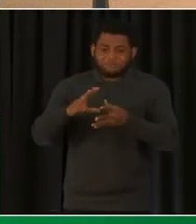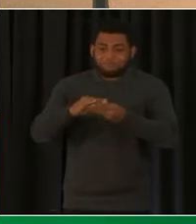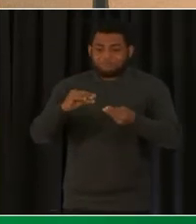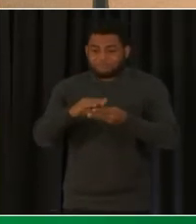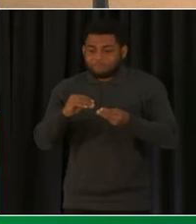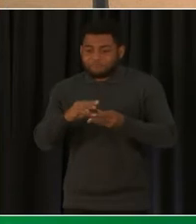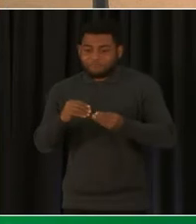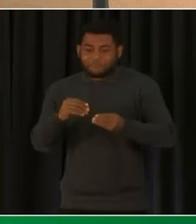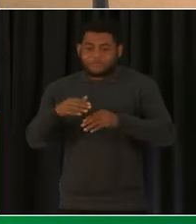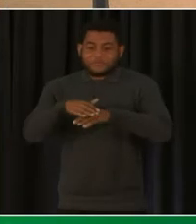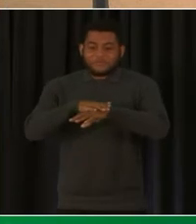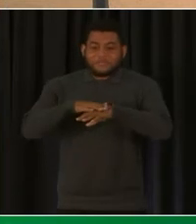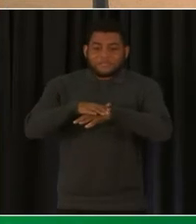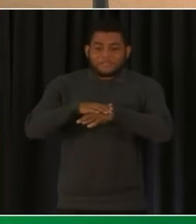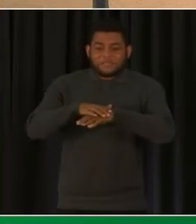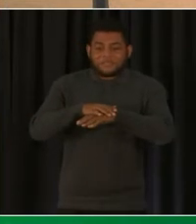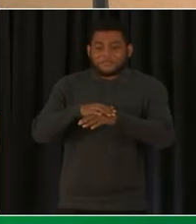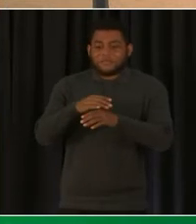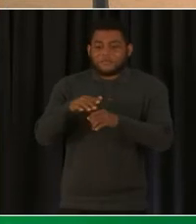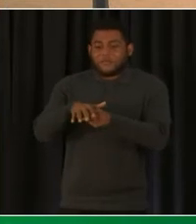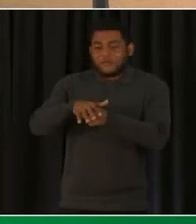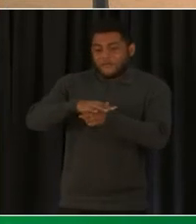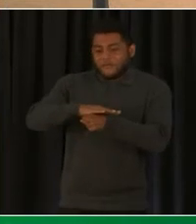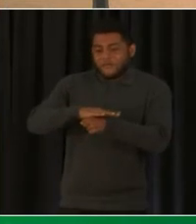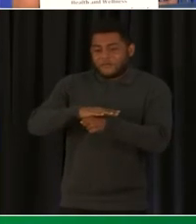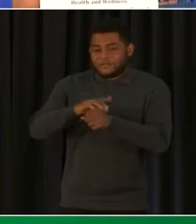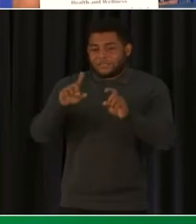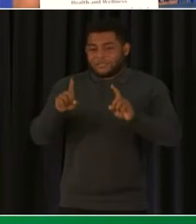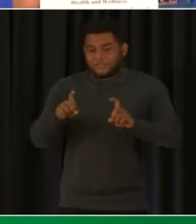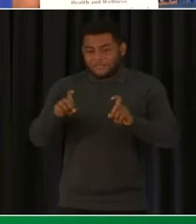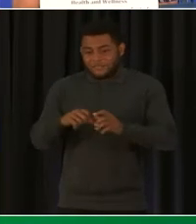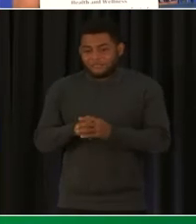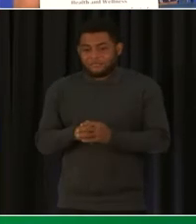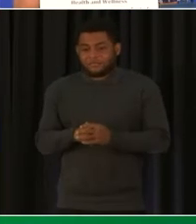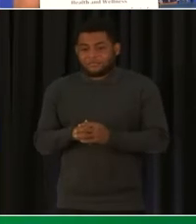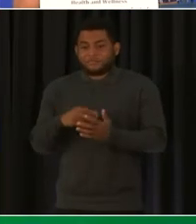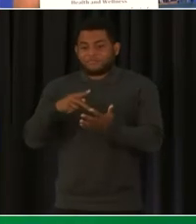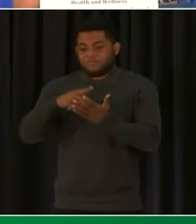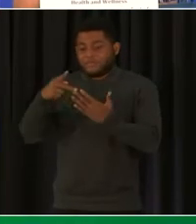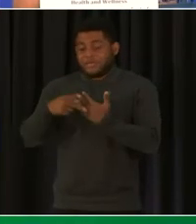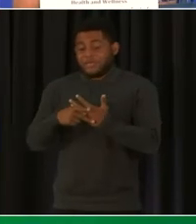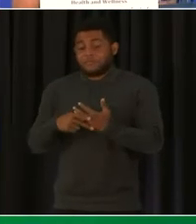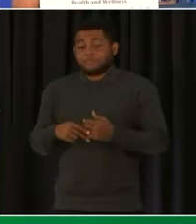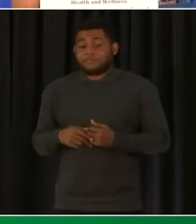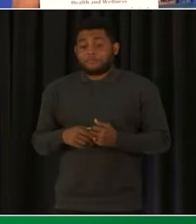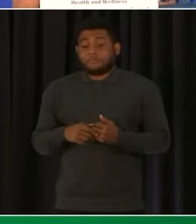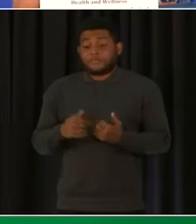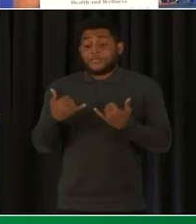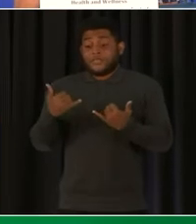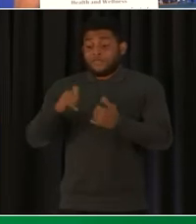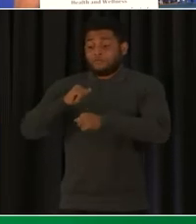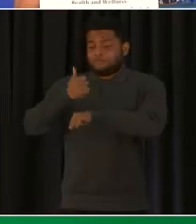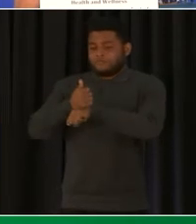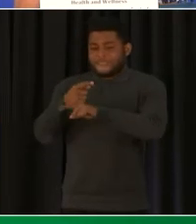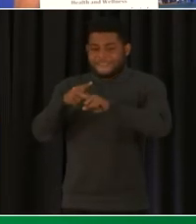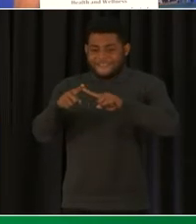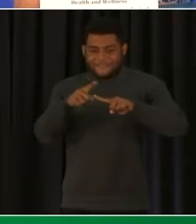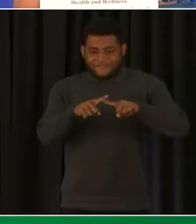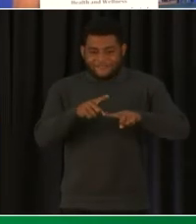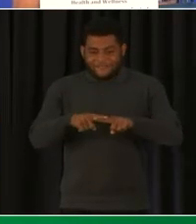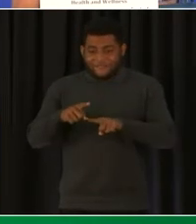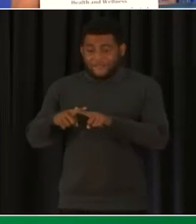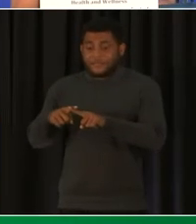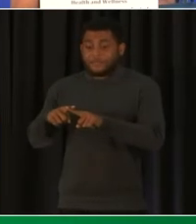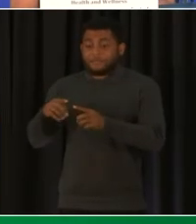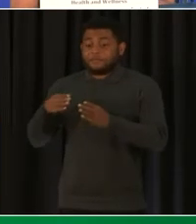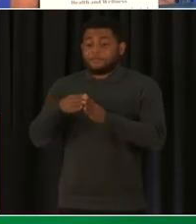of the COVID-19 testing program, which is being operationalized at DCPS as well as at a number of our participating public